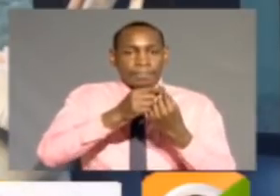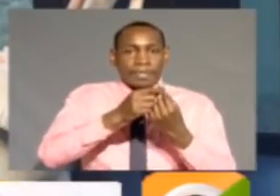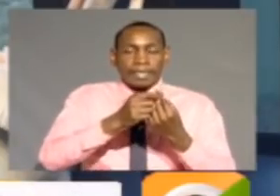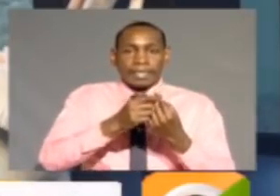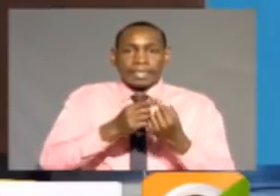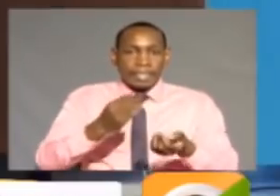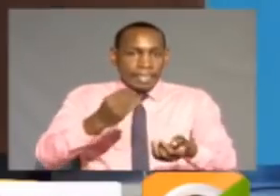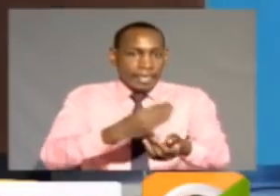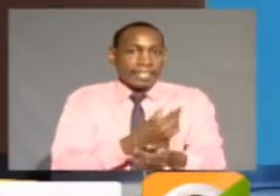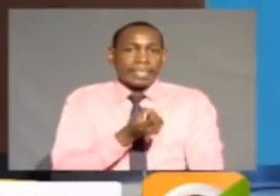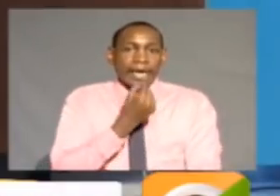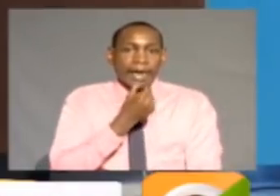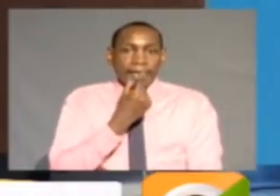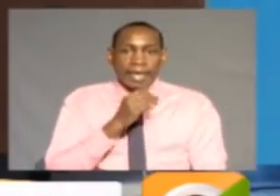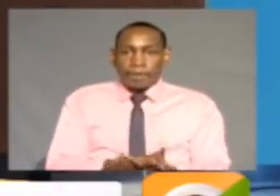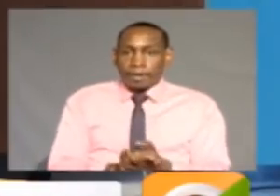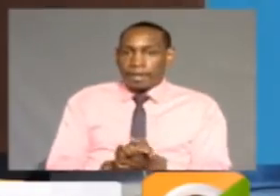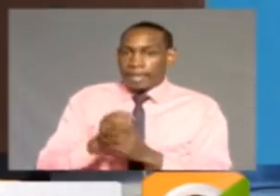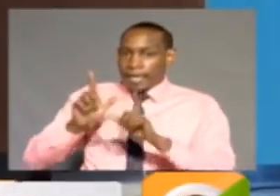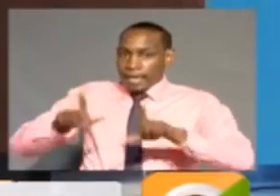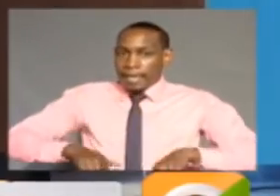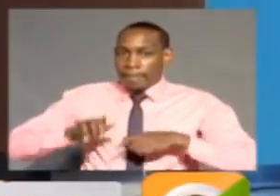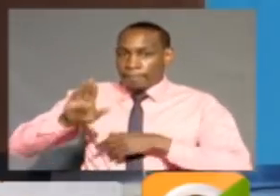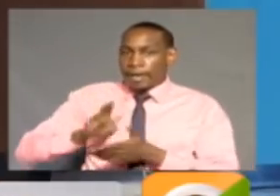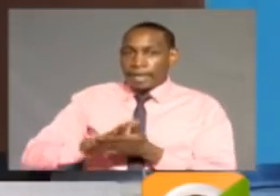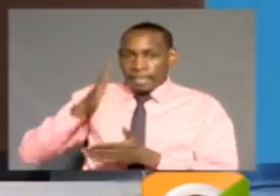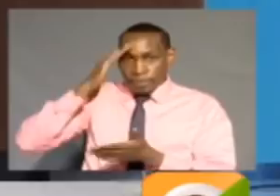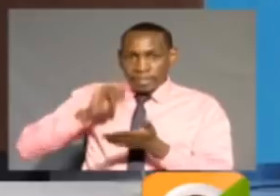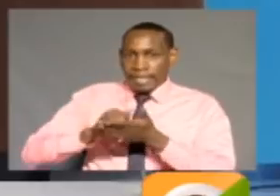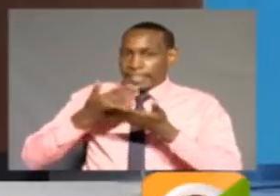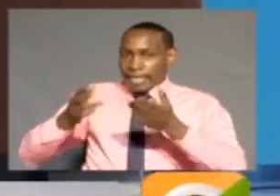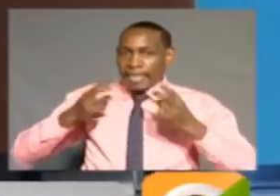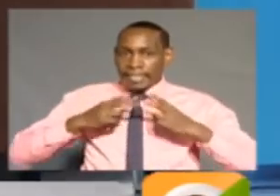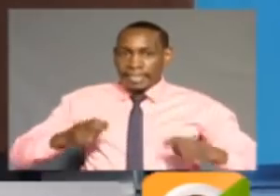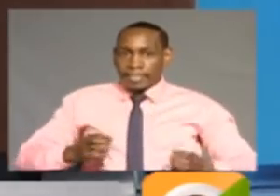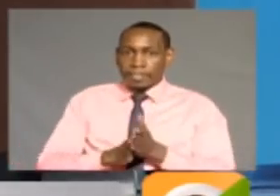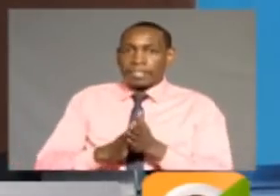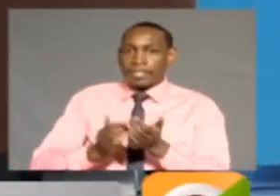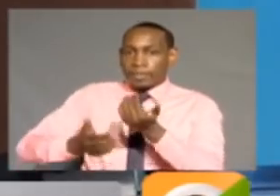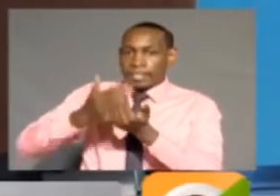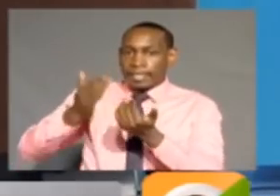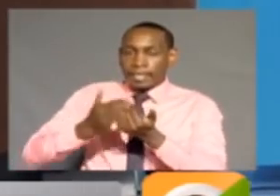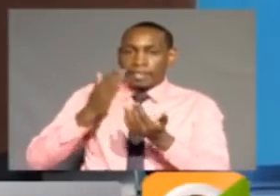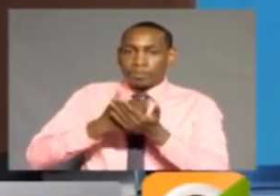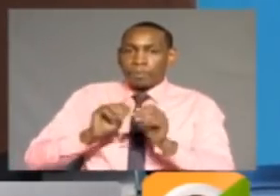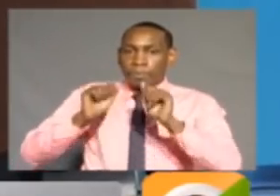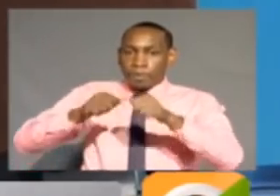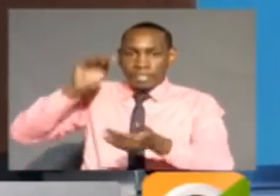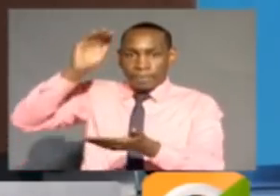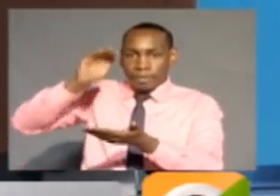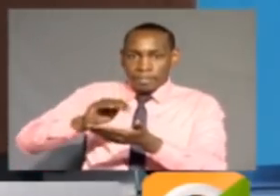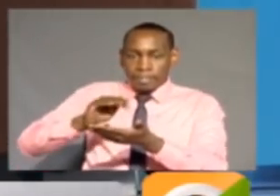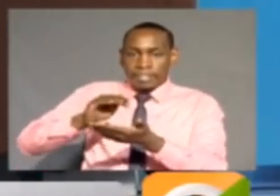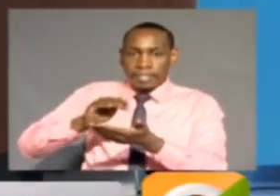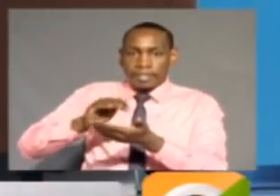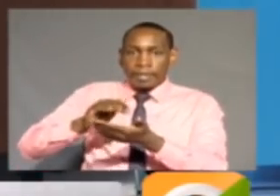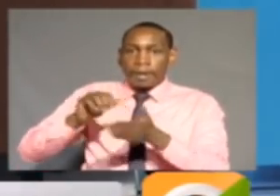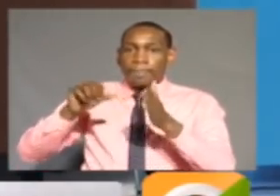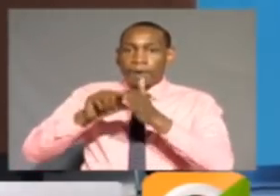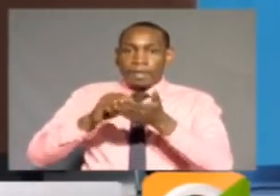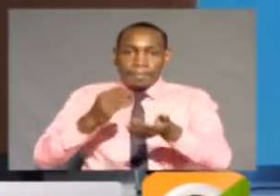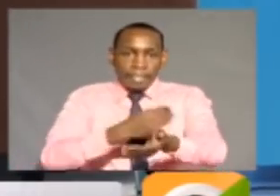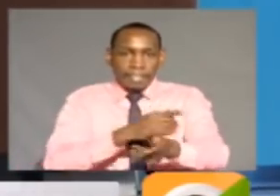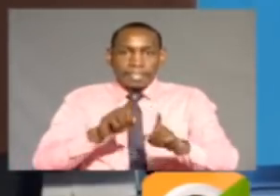cancer medicines. In her journey, she learned that early diagnosis and treatment could greatly reduce the burden of cancer